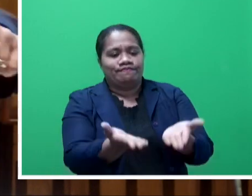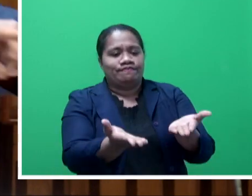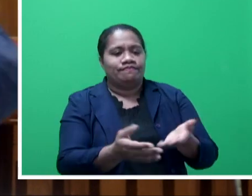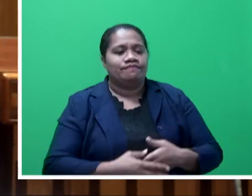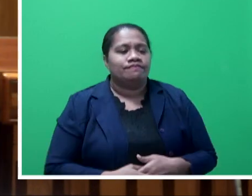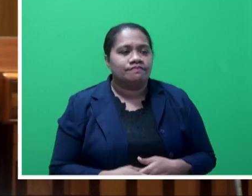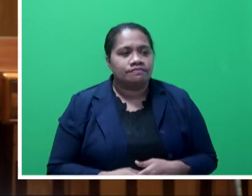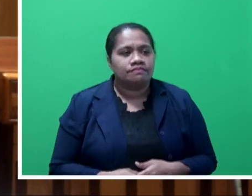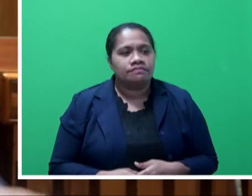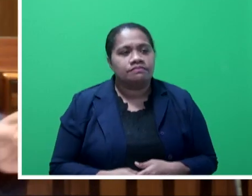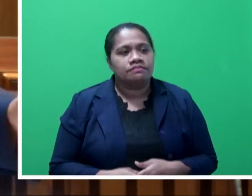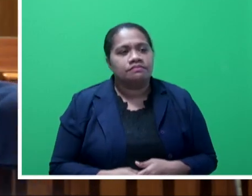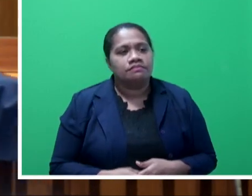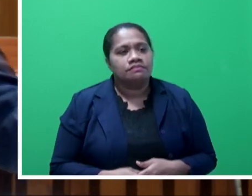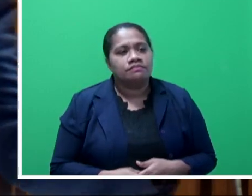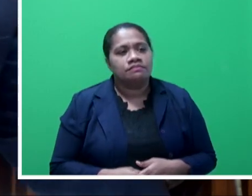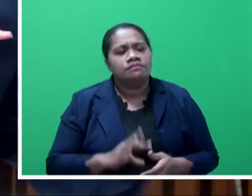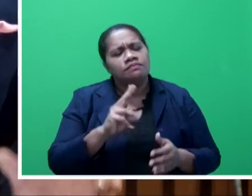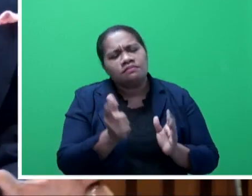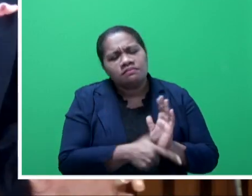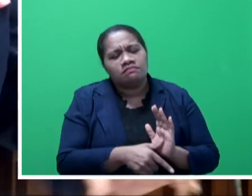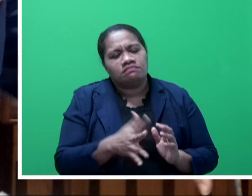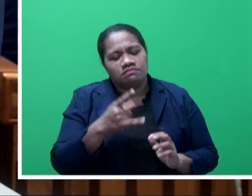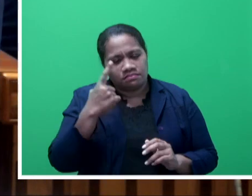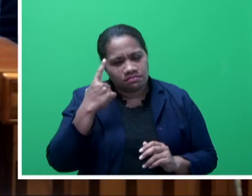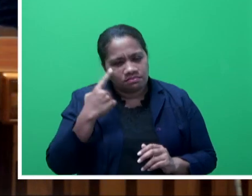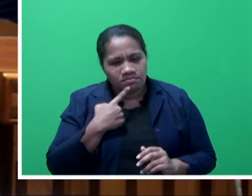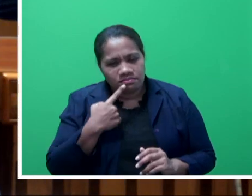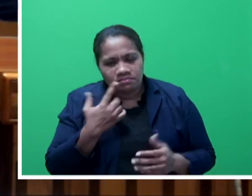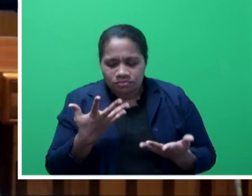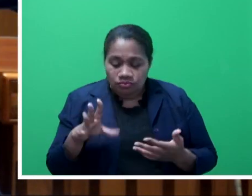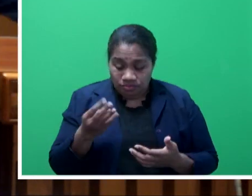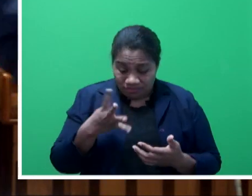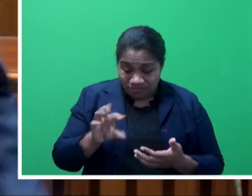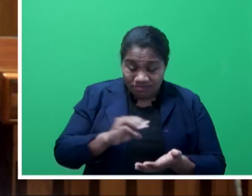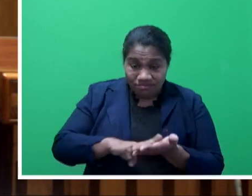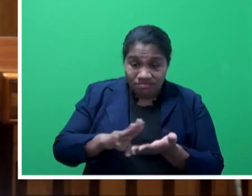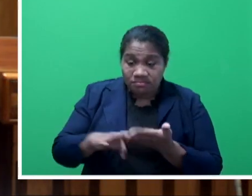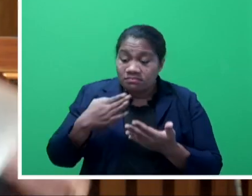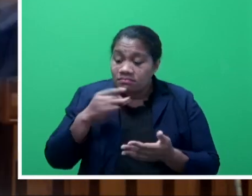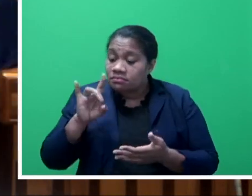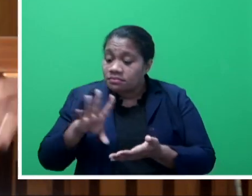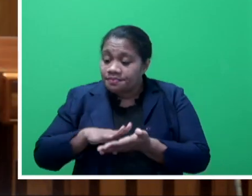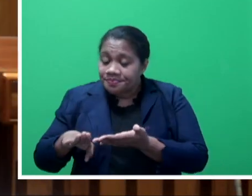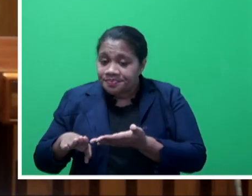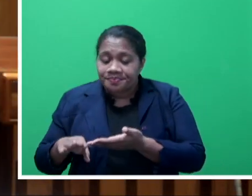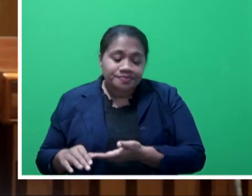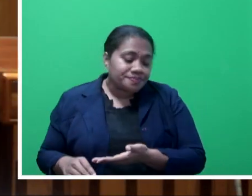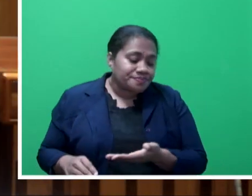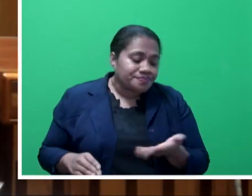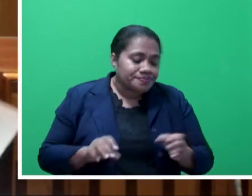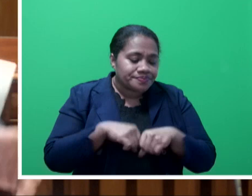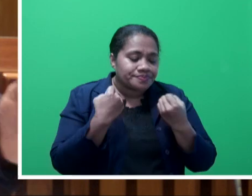In which areas? Sometimes they may say, okay, out of the 40 million, can you spend or direct 10 million into, social